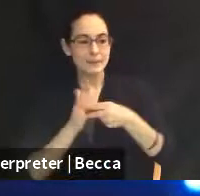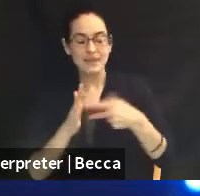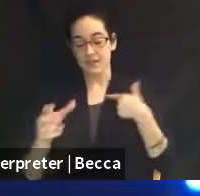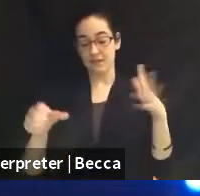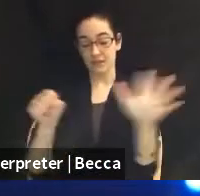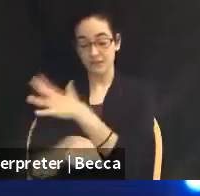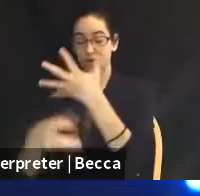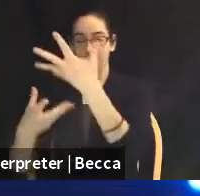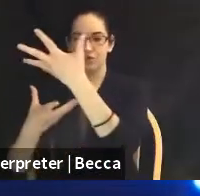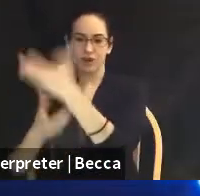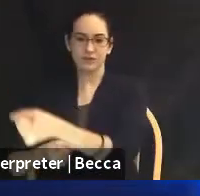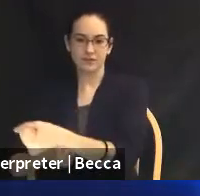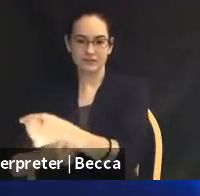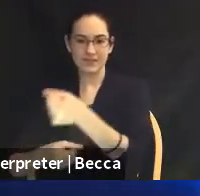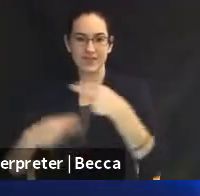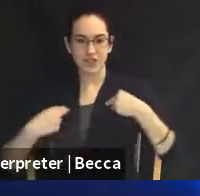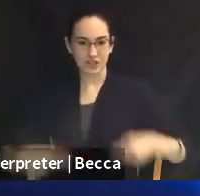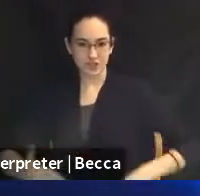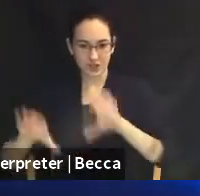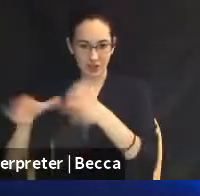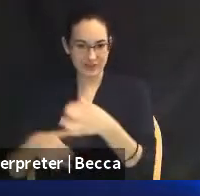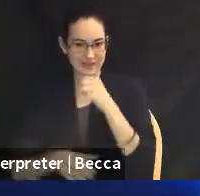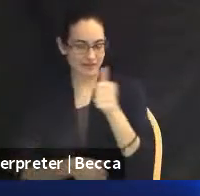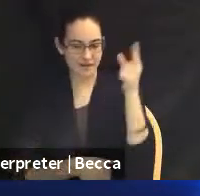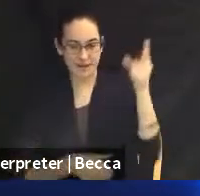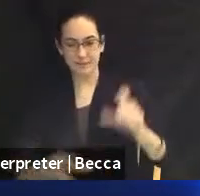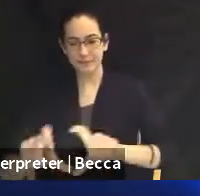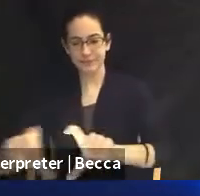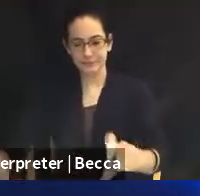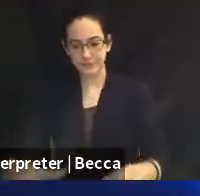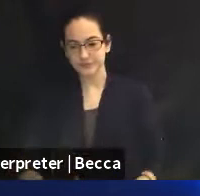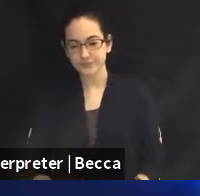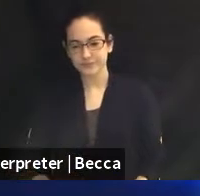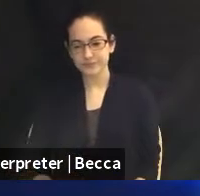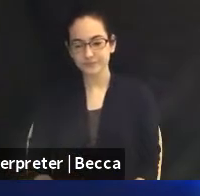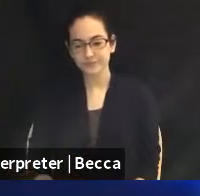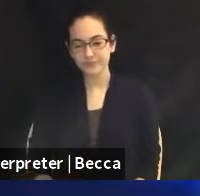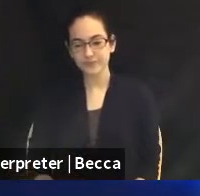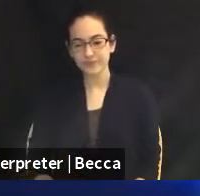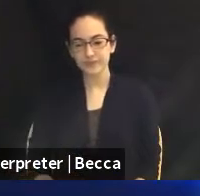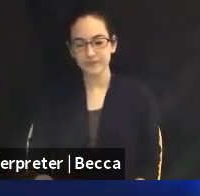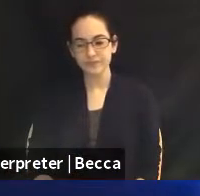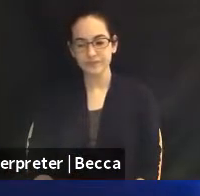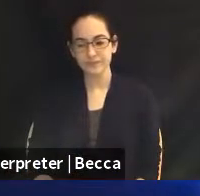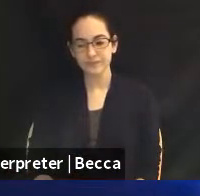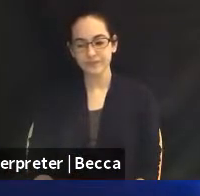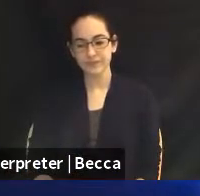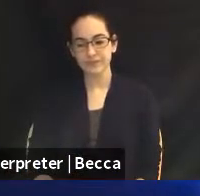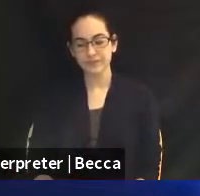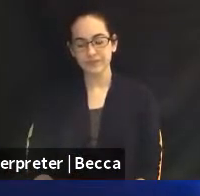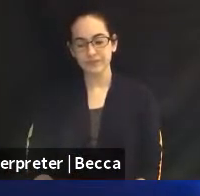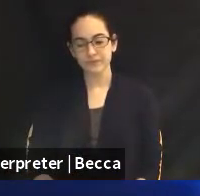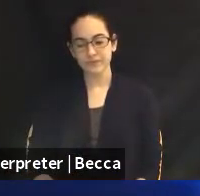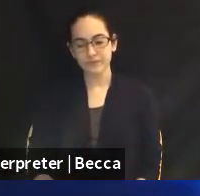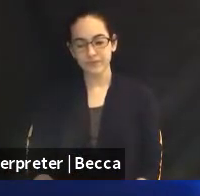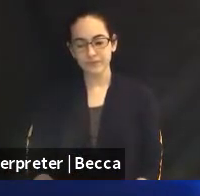trust. And verse 6 says, that person will be like a bush in the wasteland They will not see prosperity when it comes. They will dwell